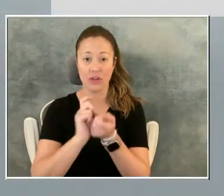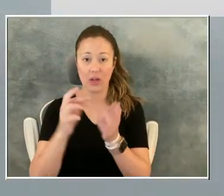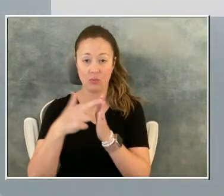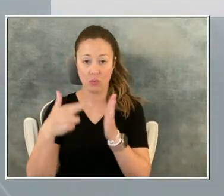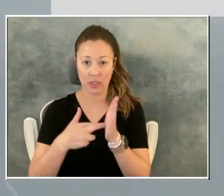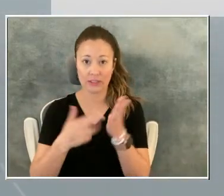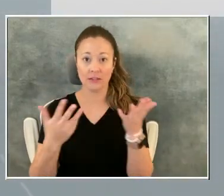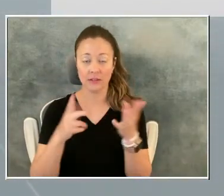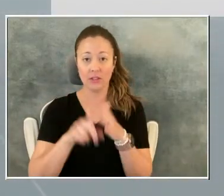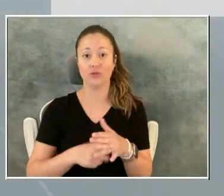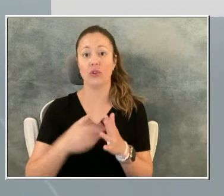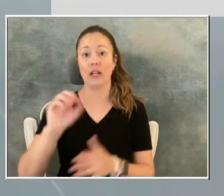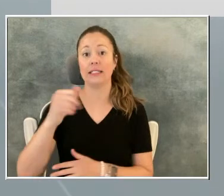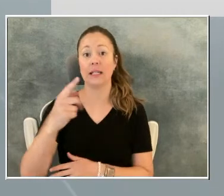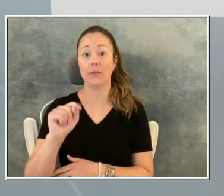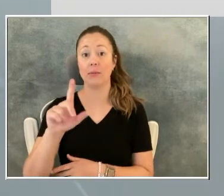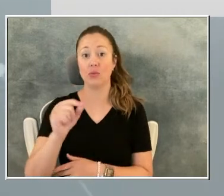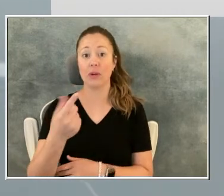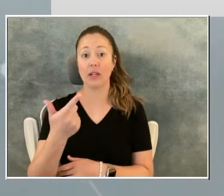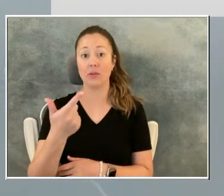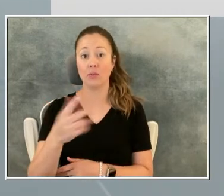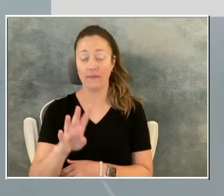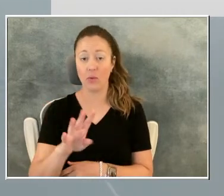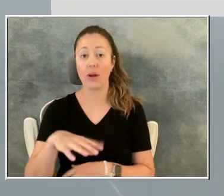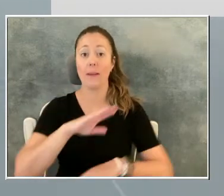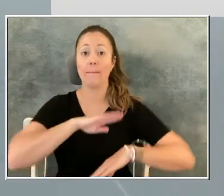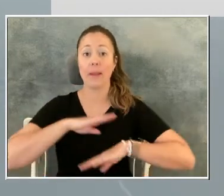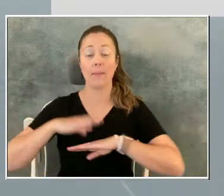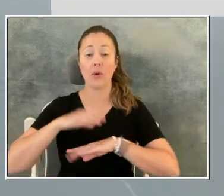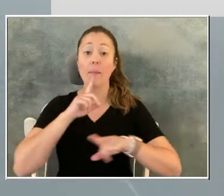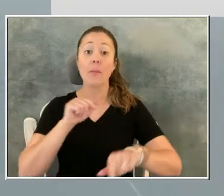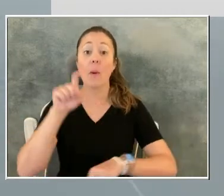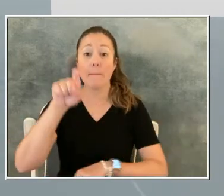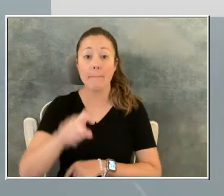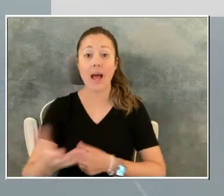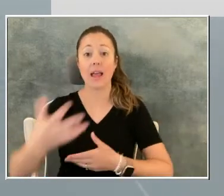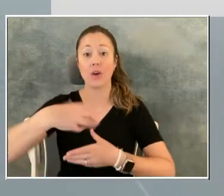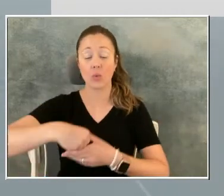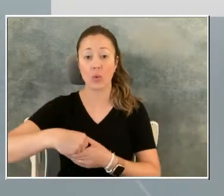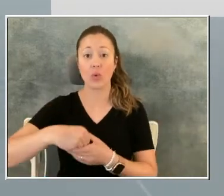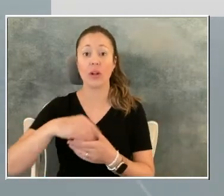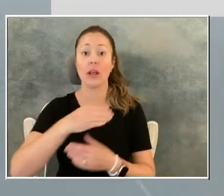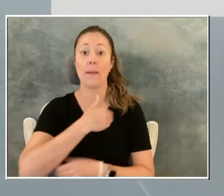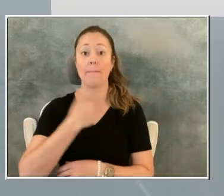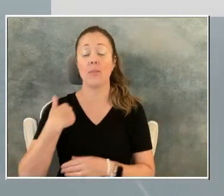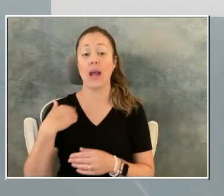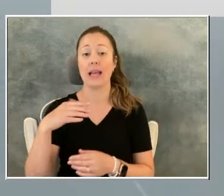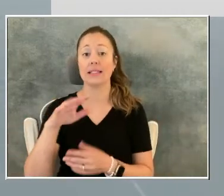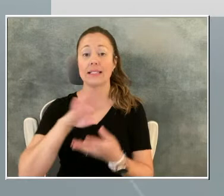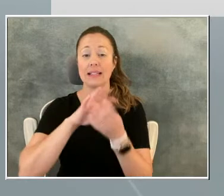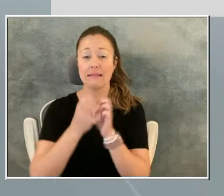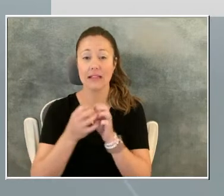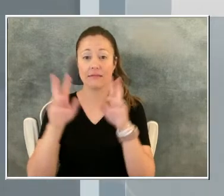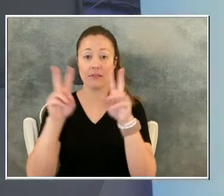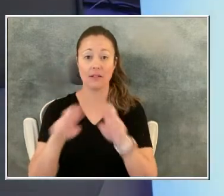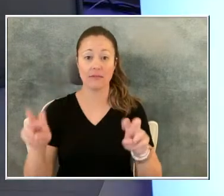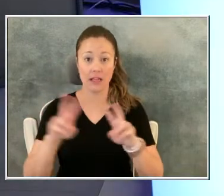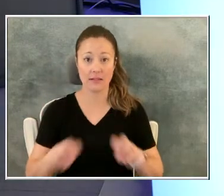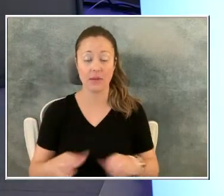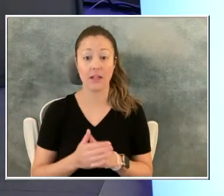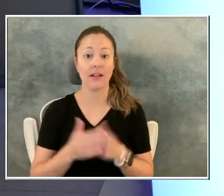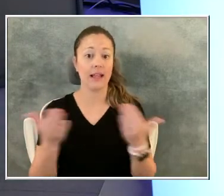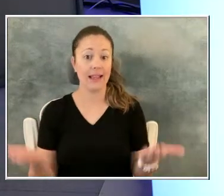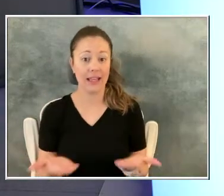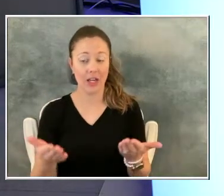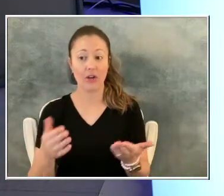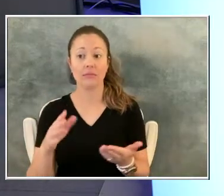September of 2024, mammogram reports must include a breast density assessment. Now, we here at the Health System at the Cancer Center,